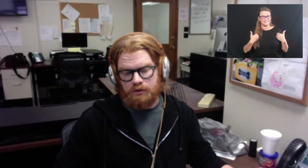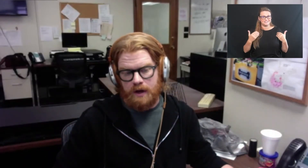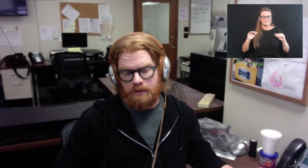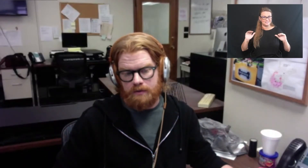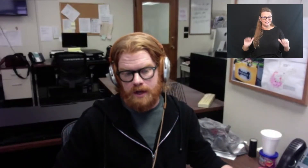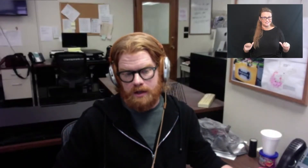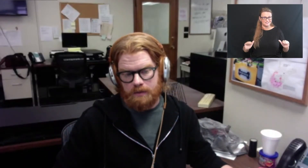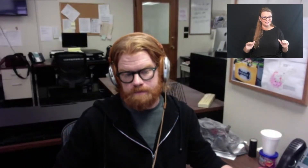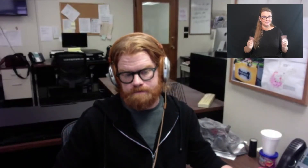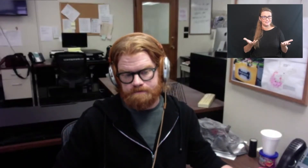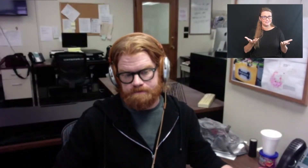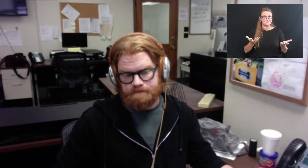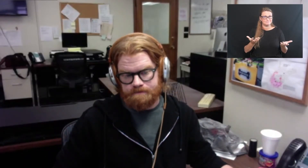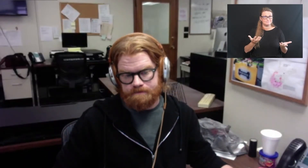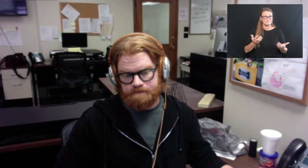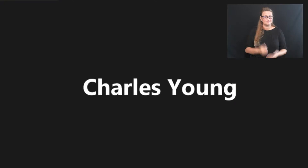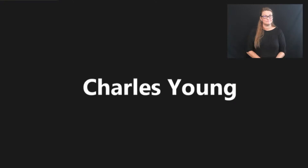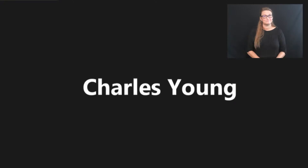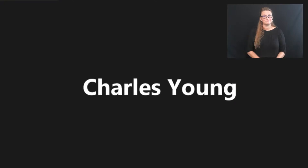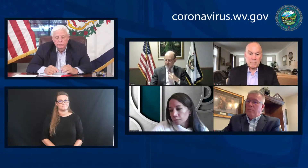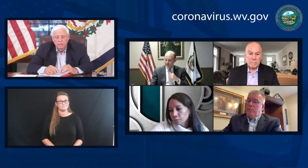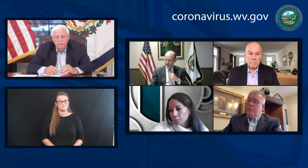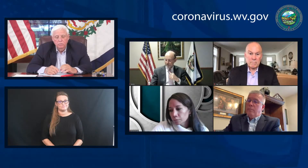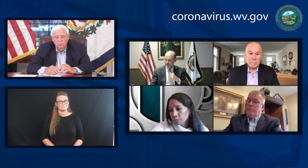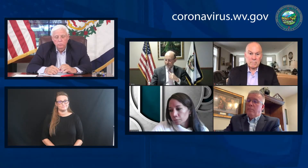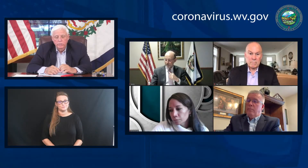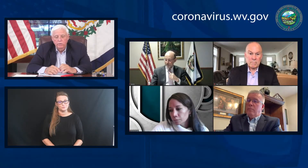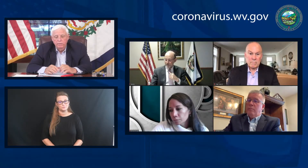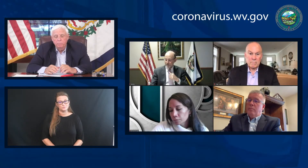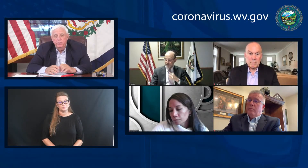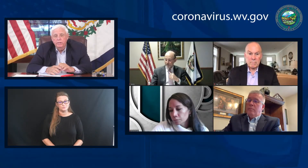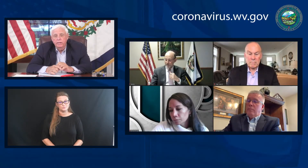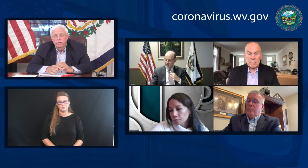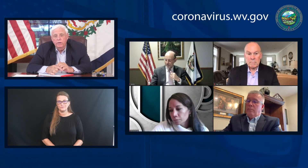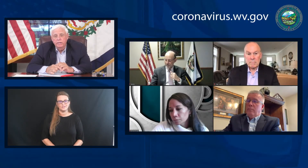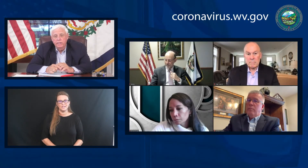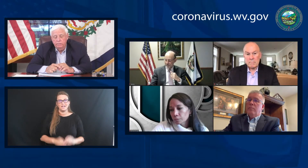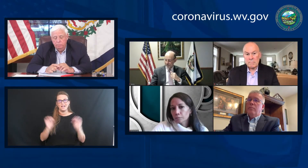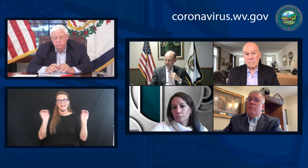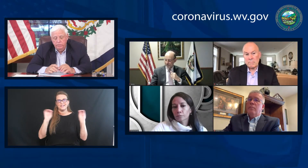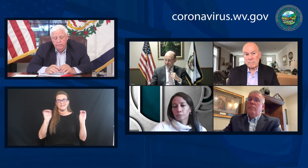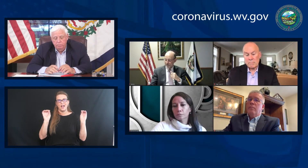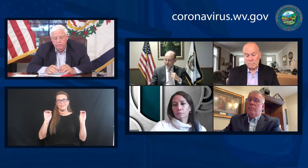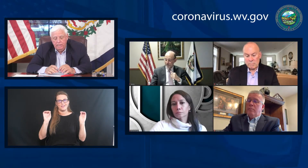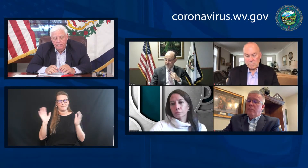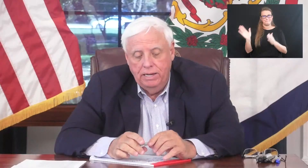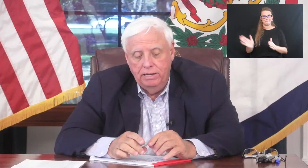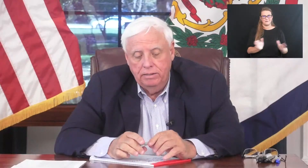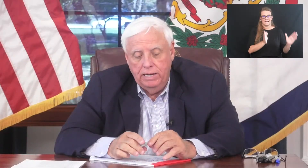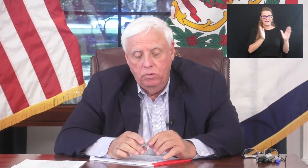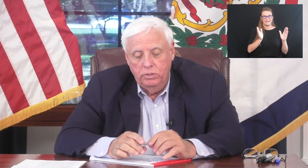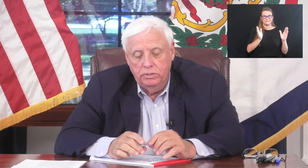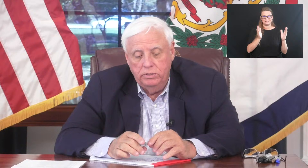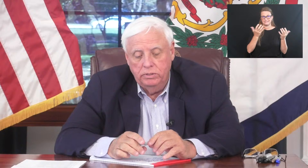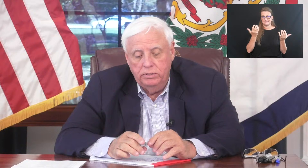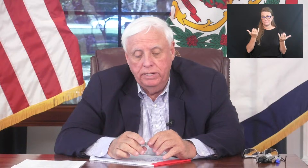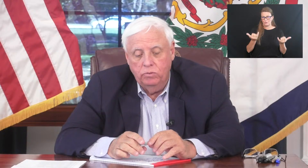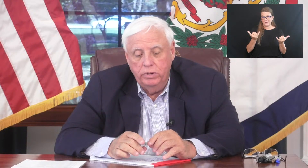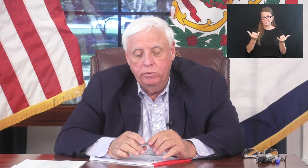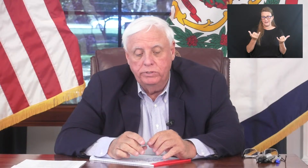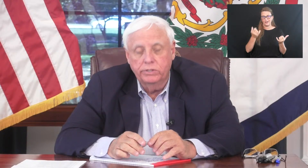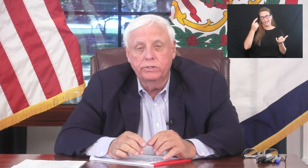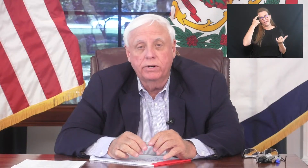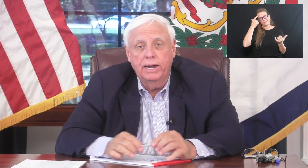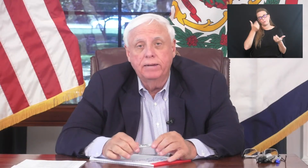the next round? Thank you. Charles, we don't have it put together right yet, but I would think we would